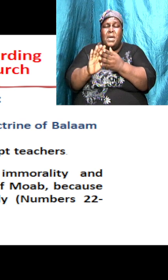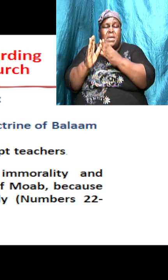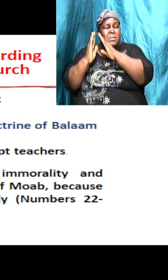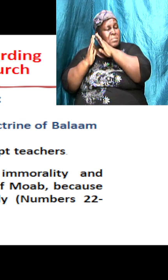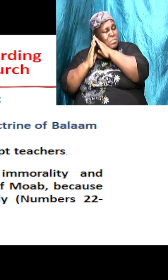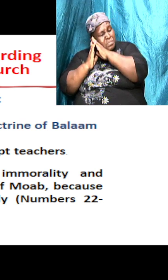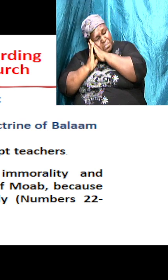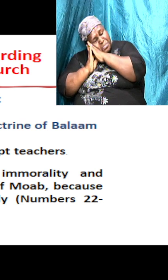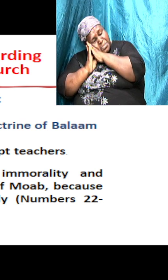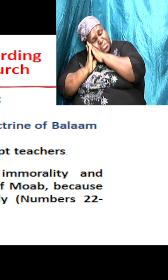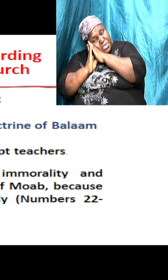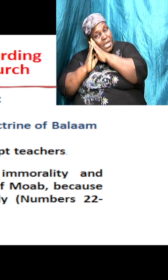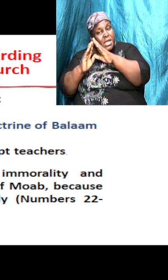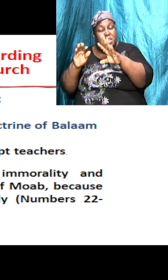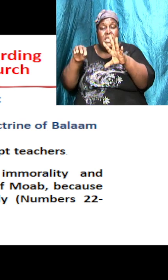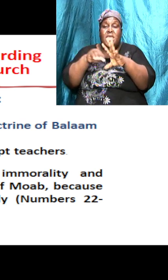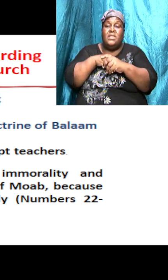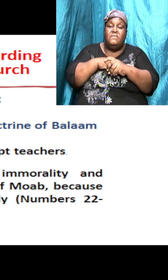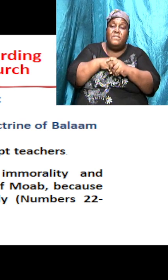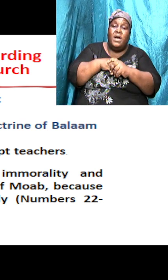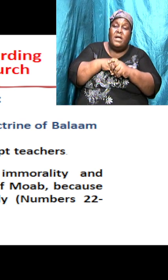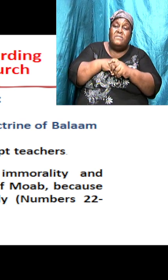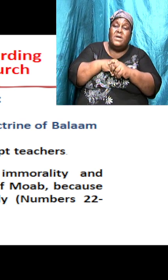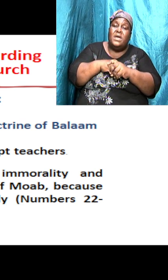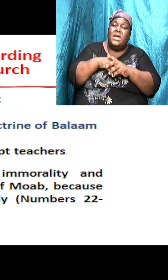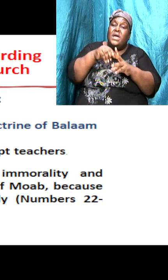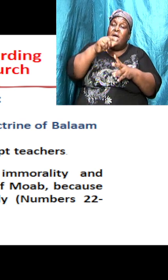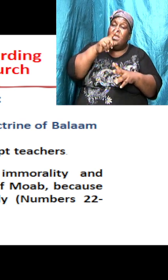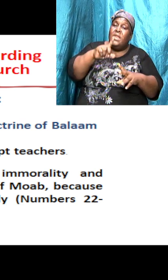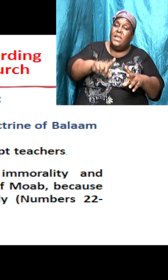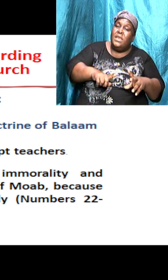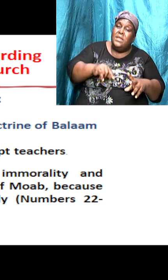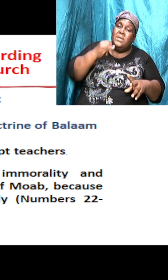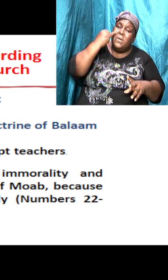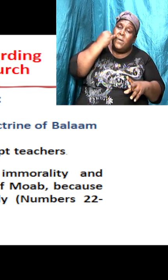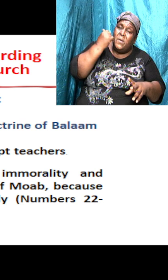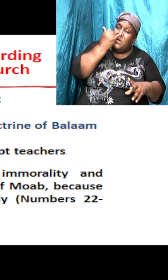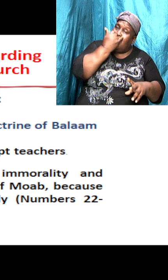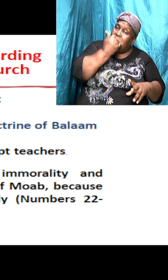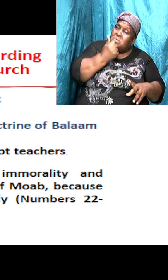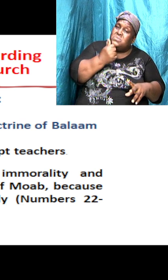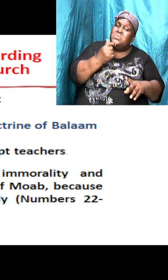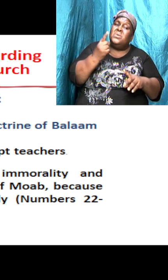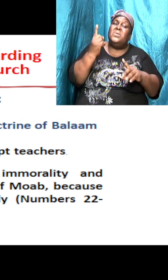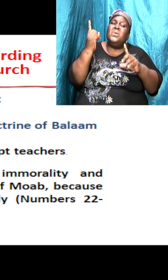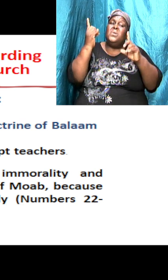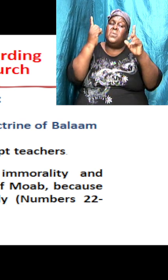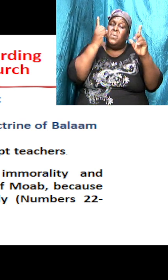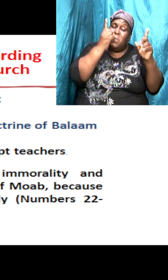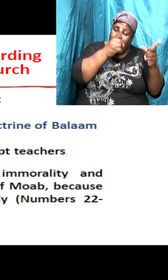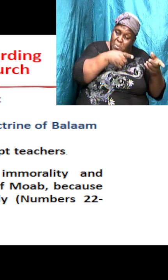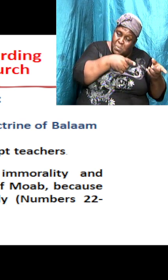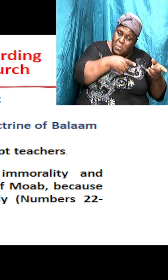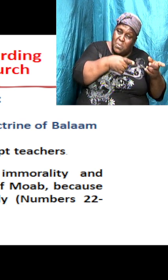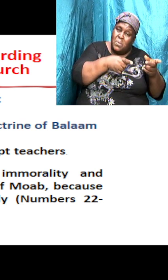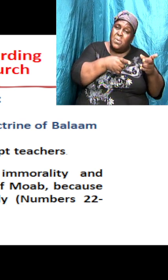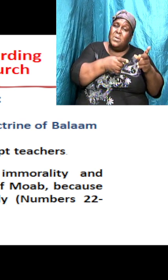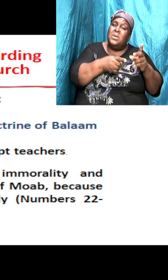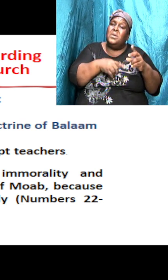and Midian. And before you know it, the ladies from Israel started to take the men from these other